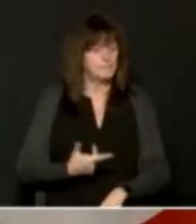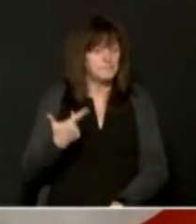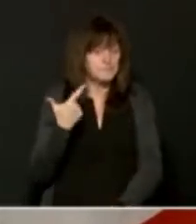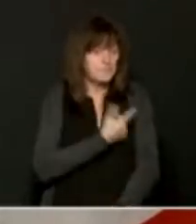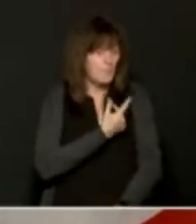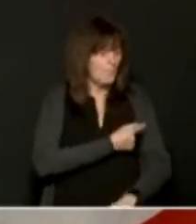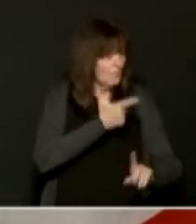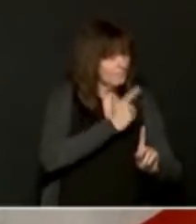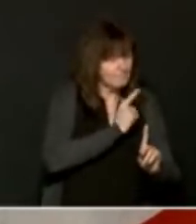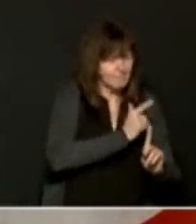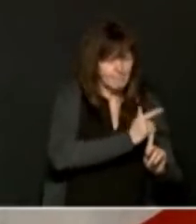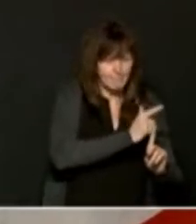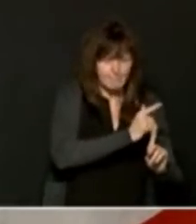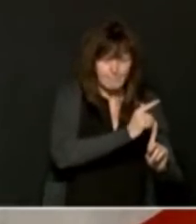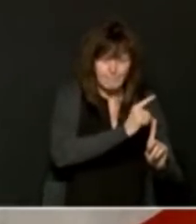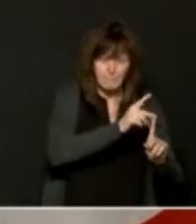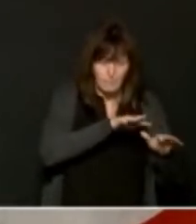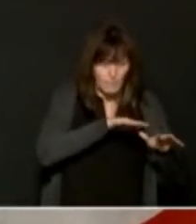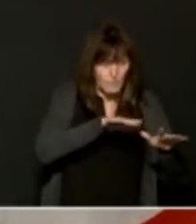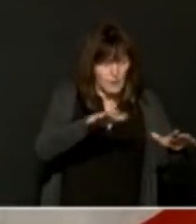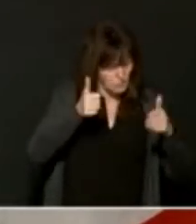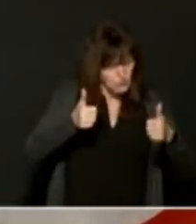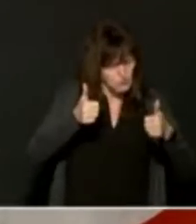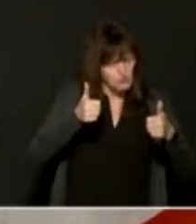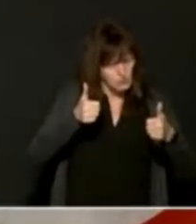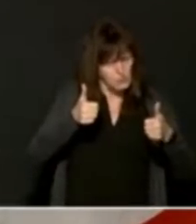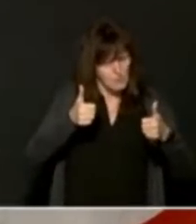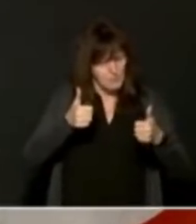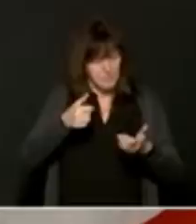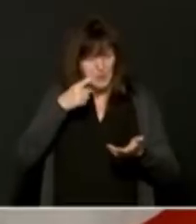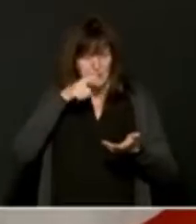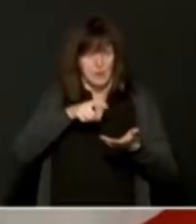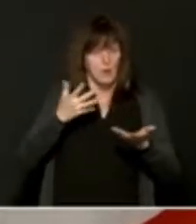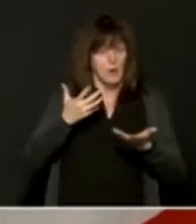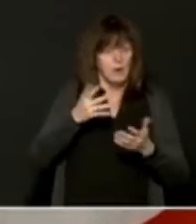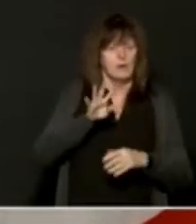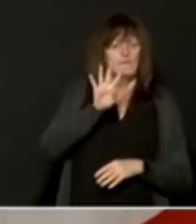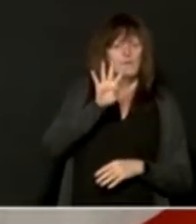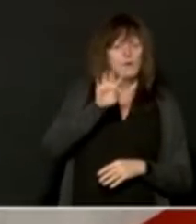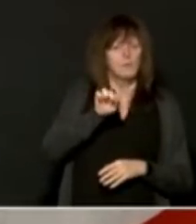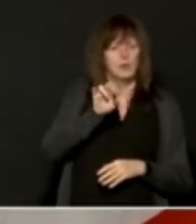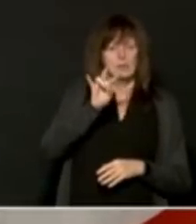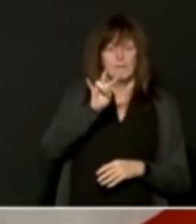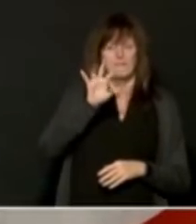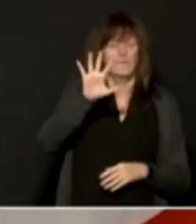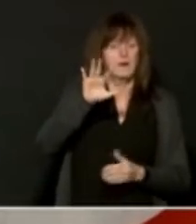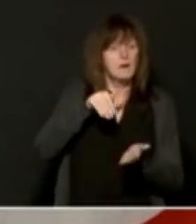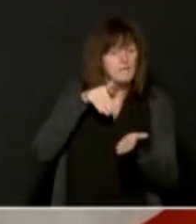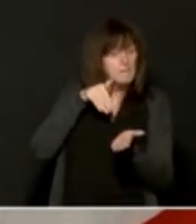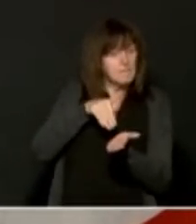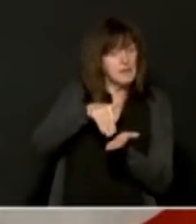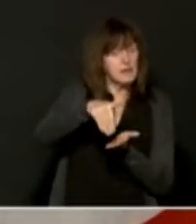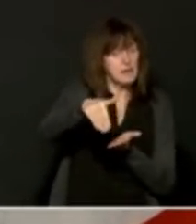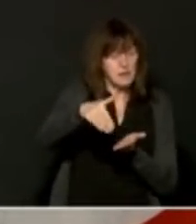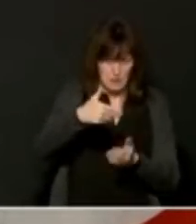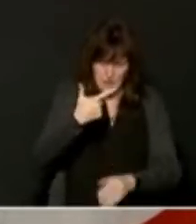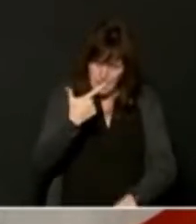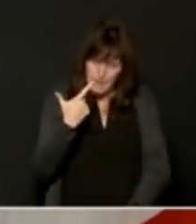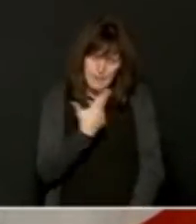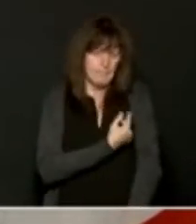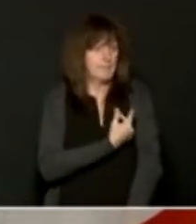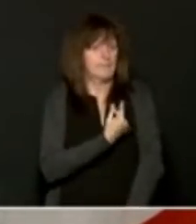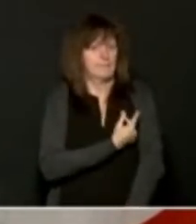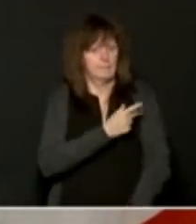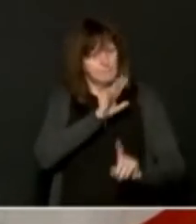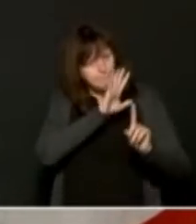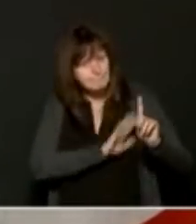To date, more than 5.7 million doses of COVID-19 vaccine have been administered in Ontario, and this